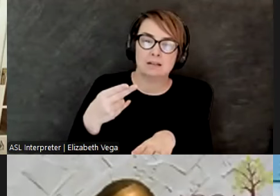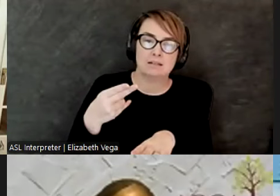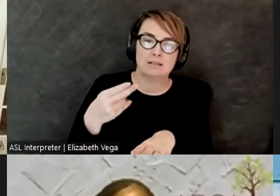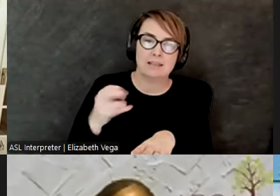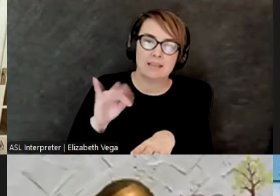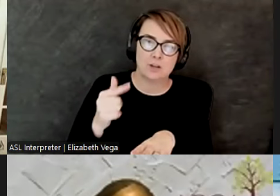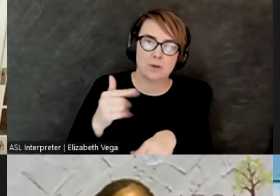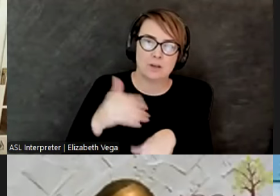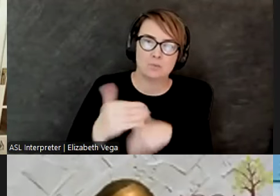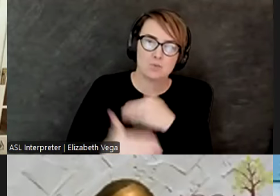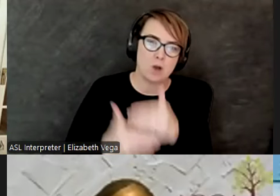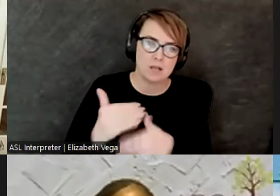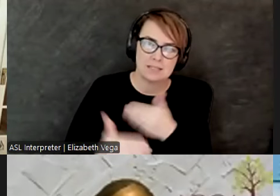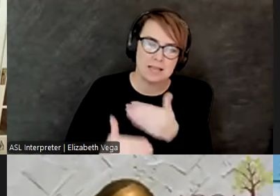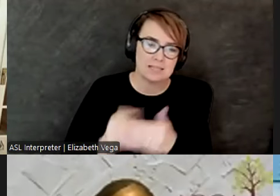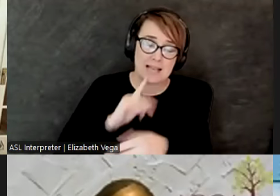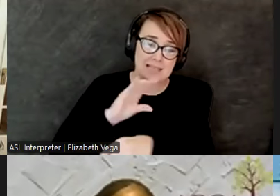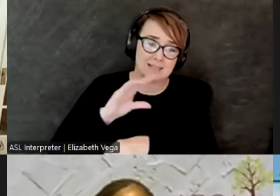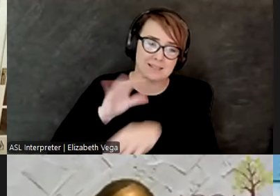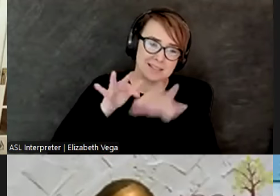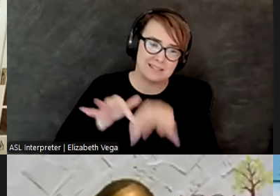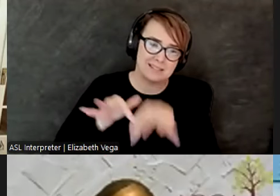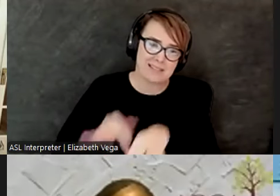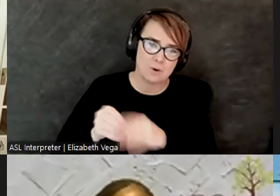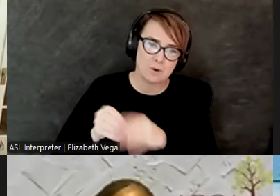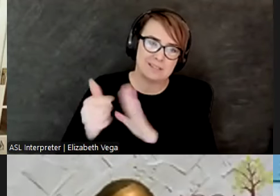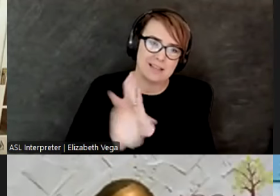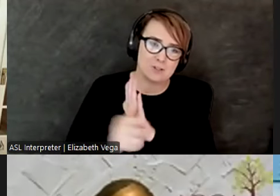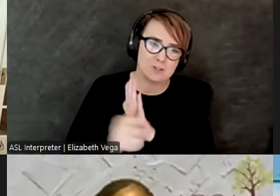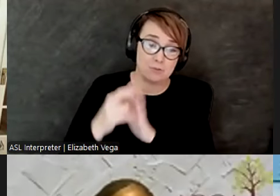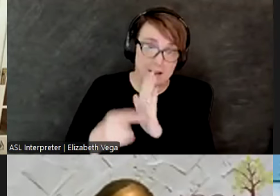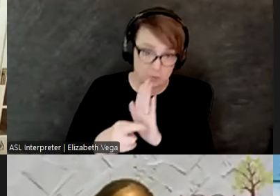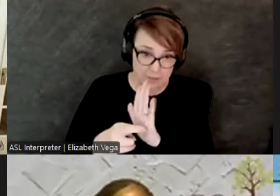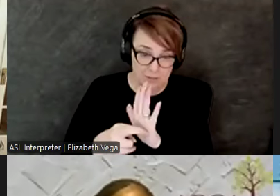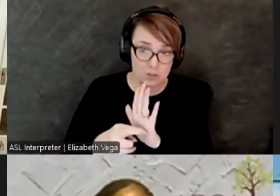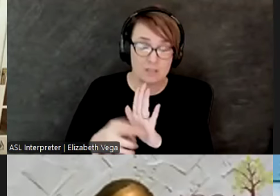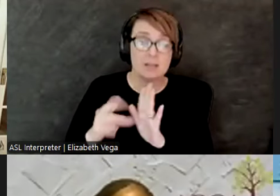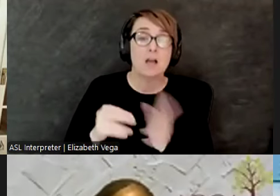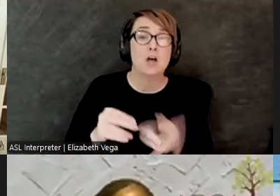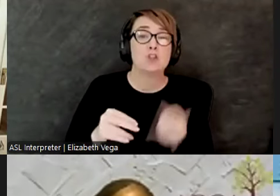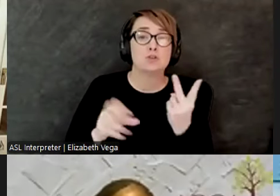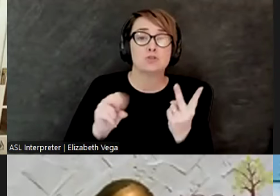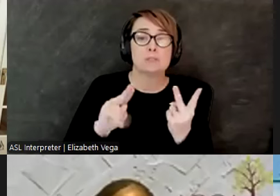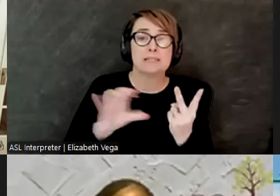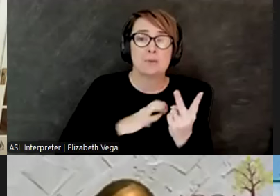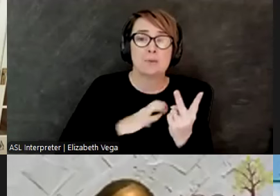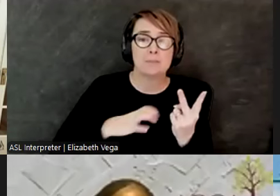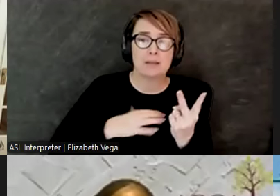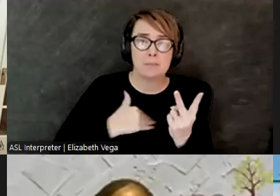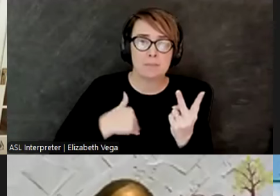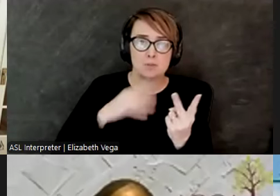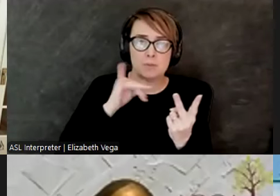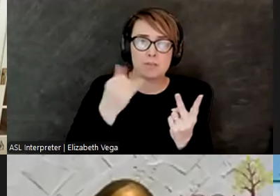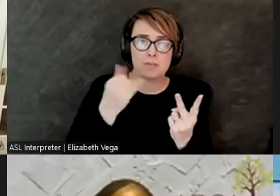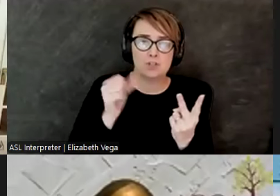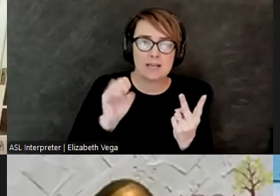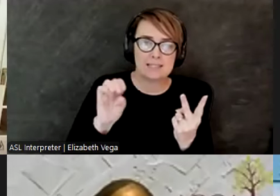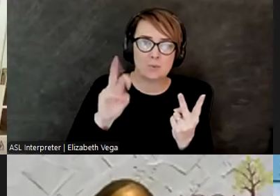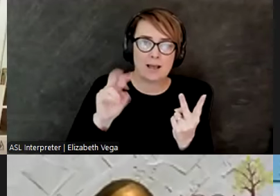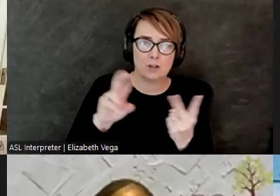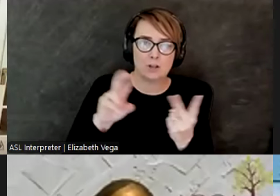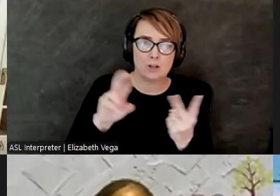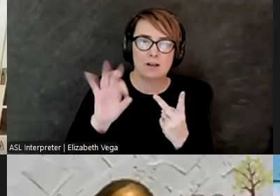regulation, and that those two subcommittee members will be Jesse Weller and Fernando Gomez. Erin, can